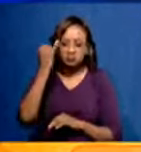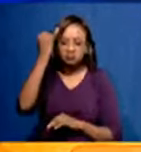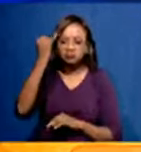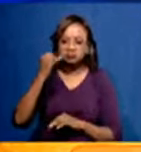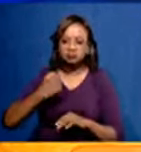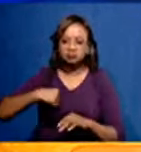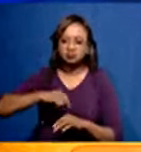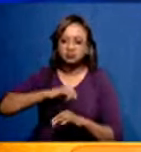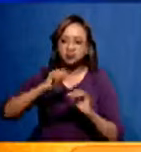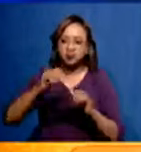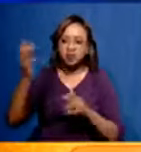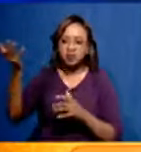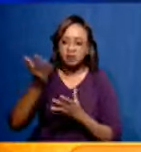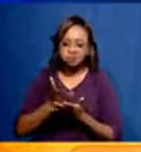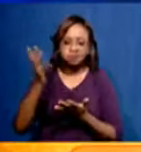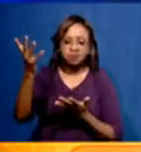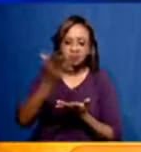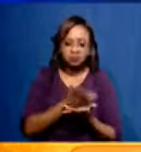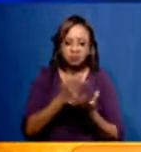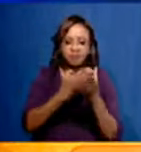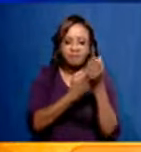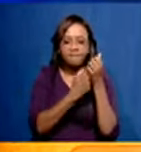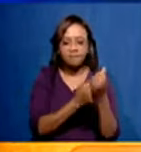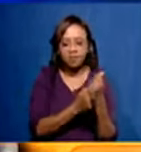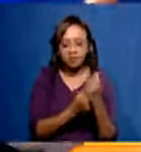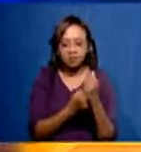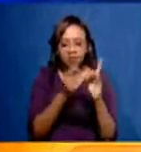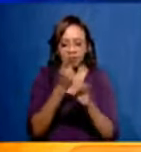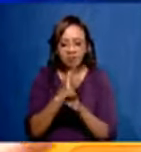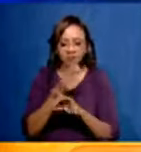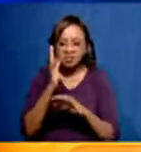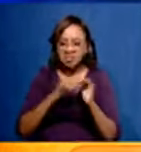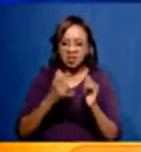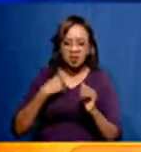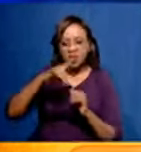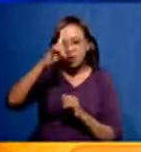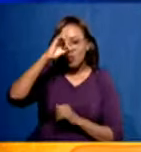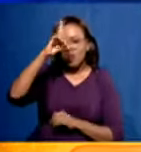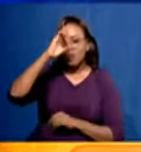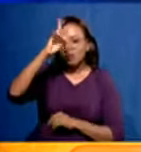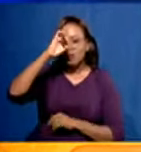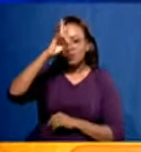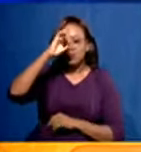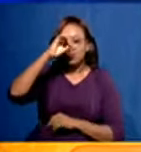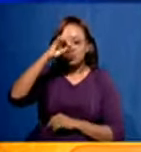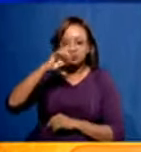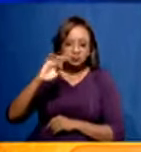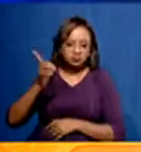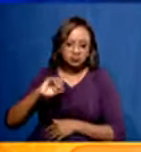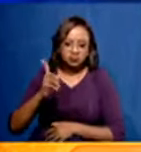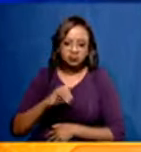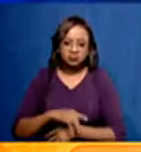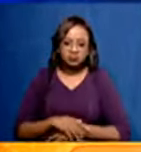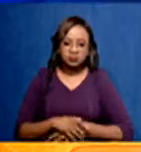let's bring partners in the world to it, as opposed to just shooting around quite randomly. So, and I